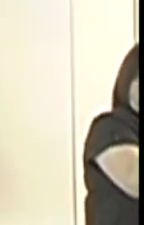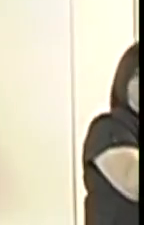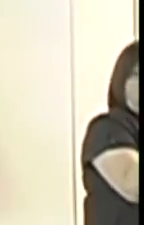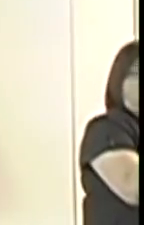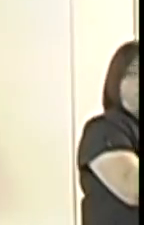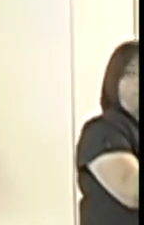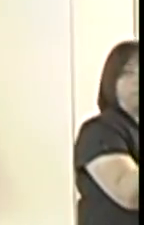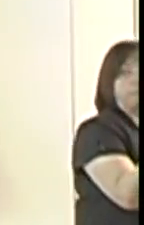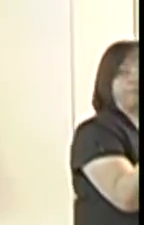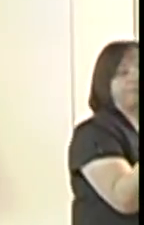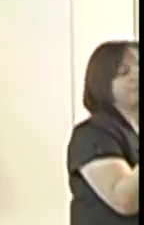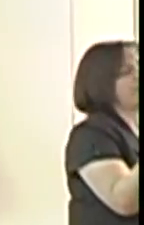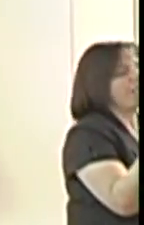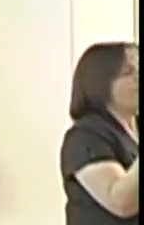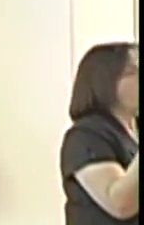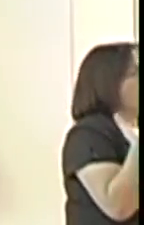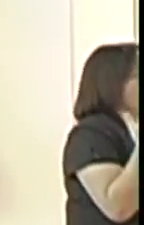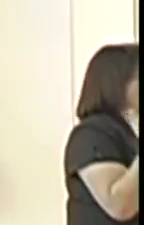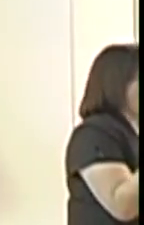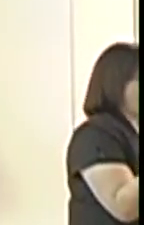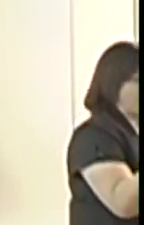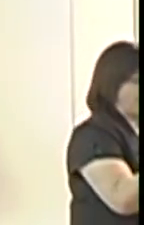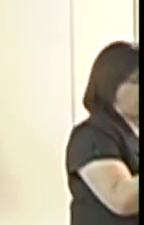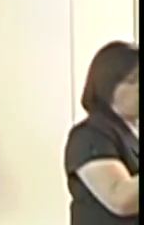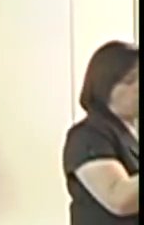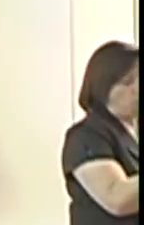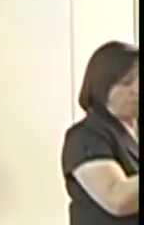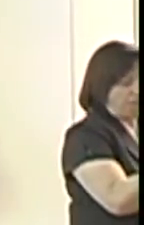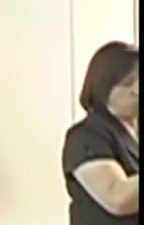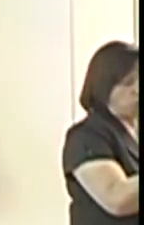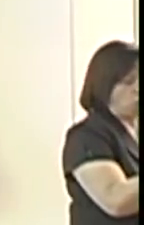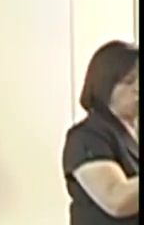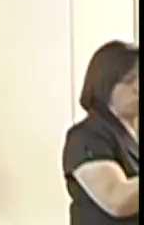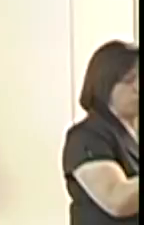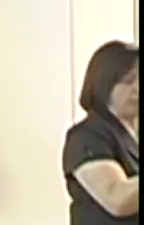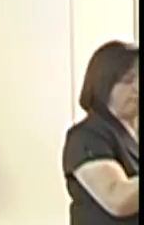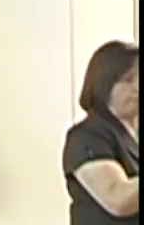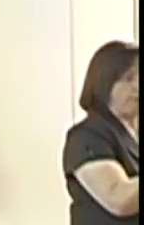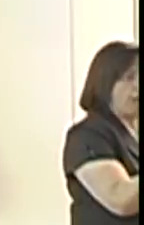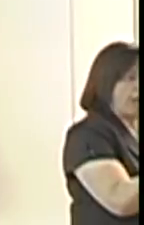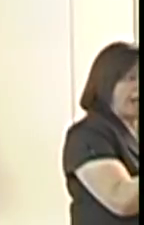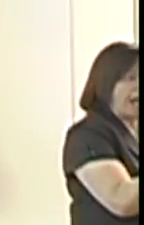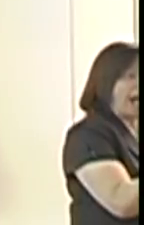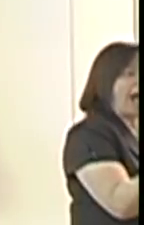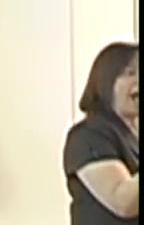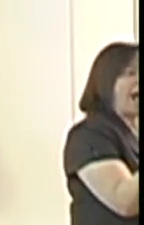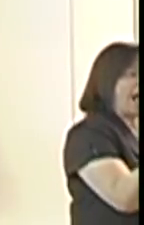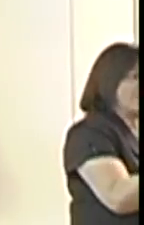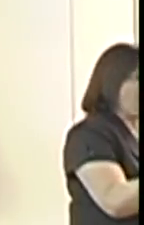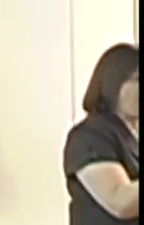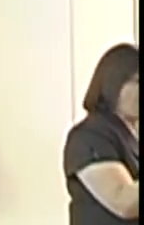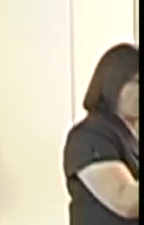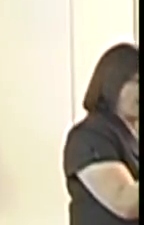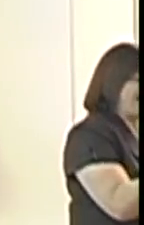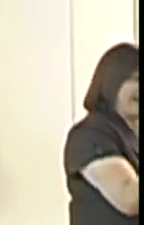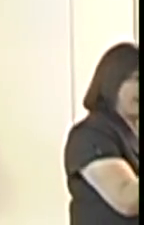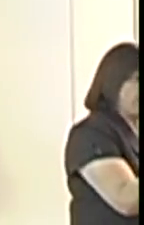story seems to have to do with the first knuckles and the second knuckles being linked for children.